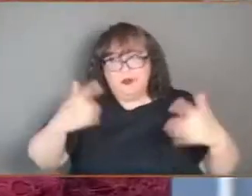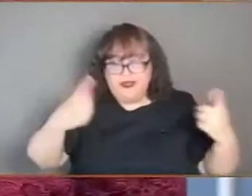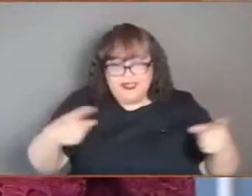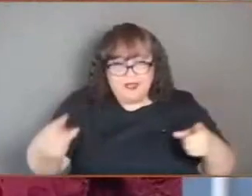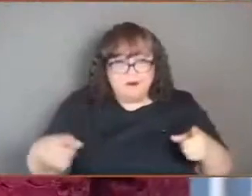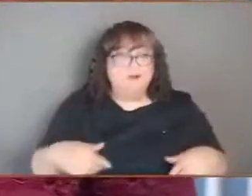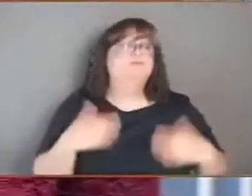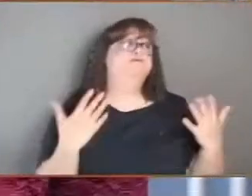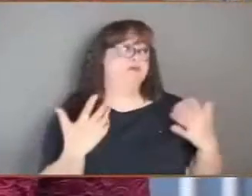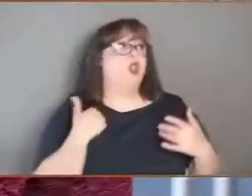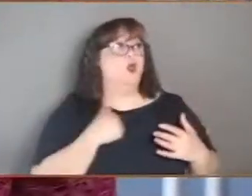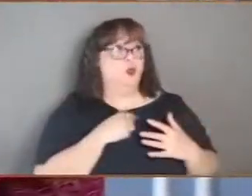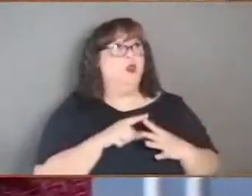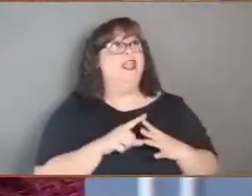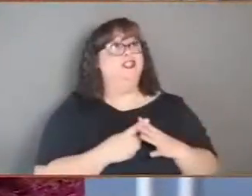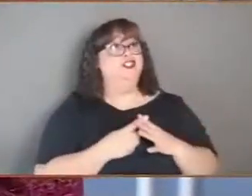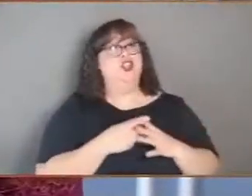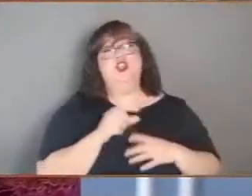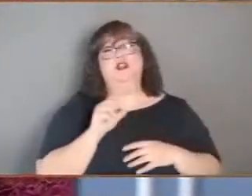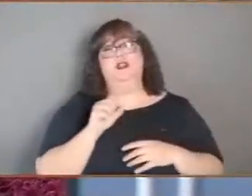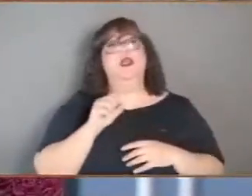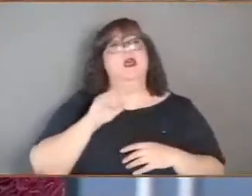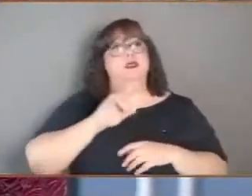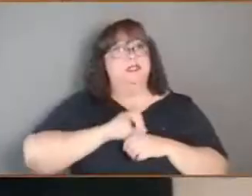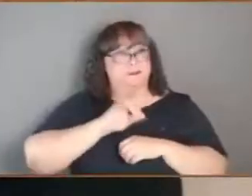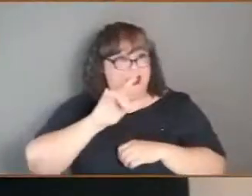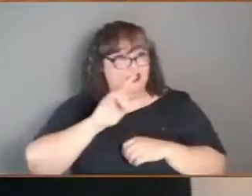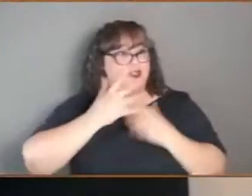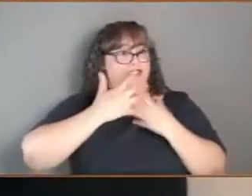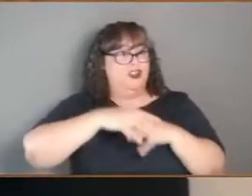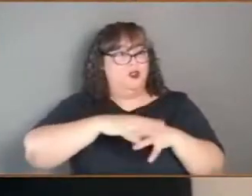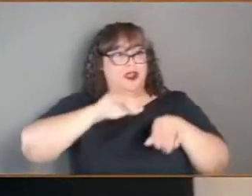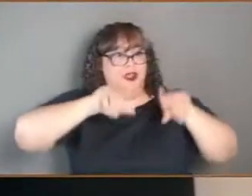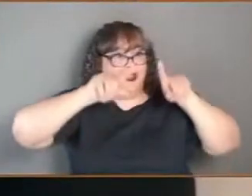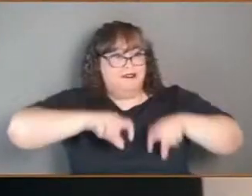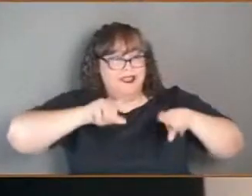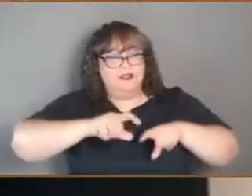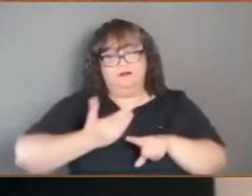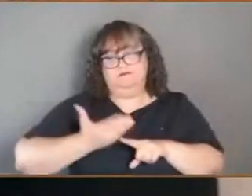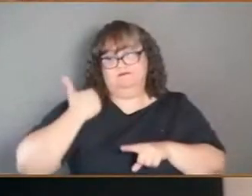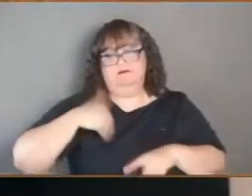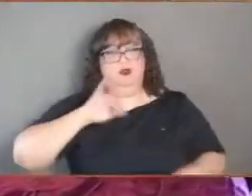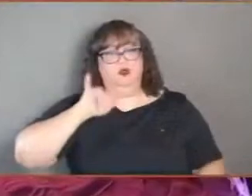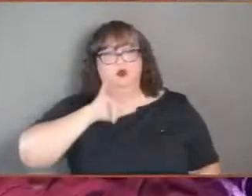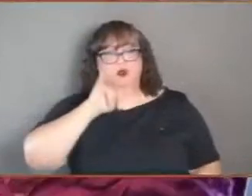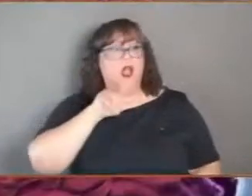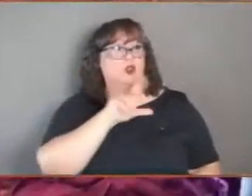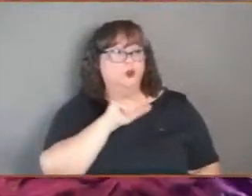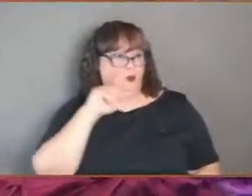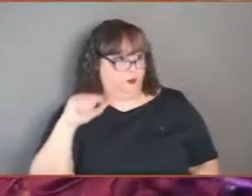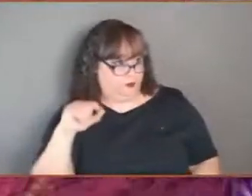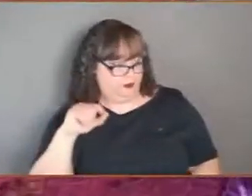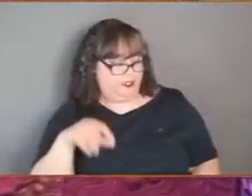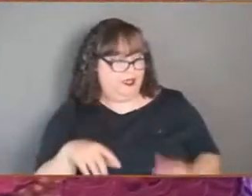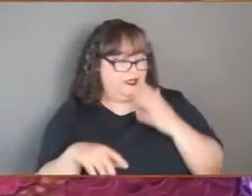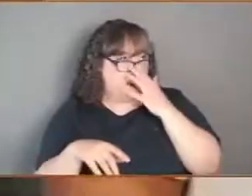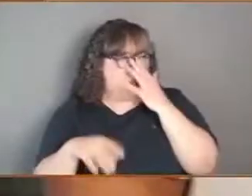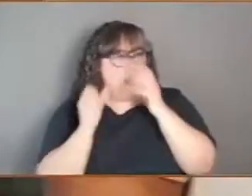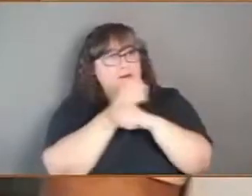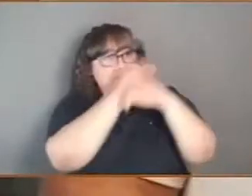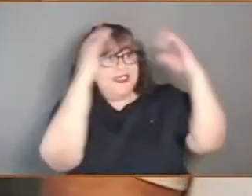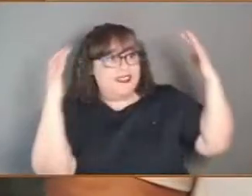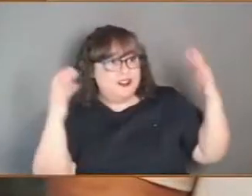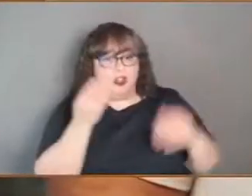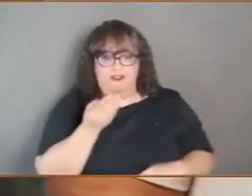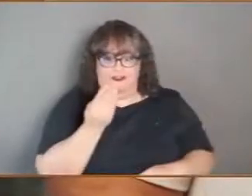started spacecraft integration and testing in July of 2020. Think about it, 14 months